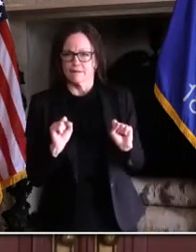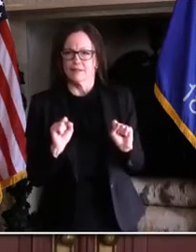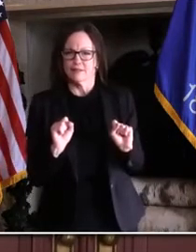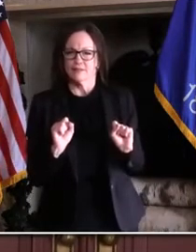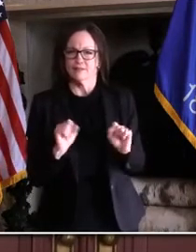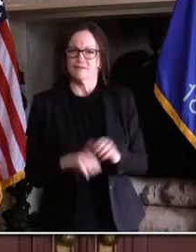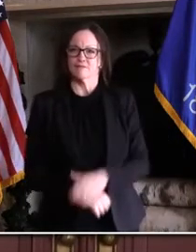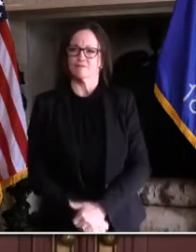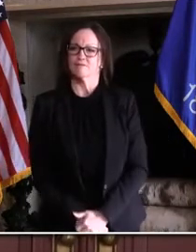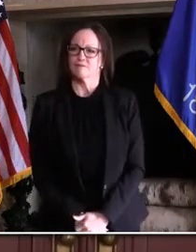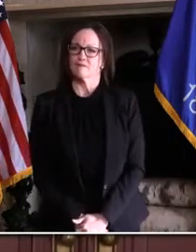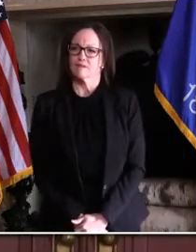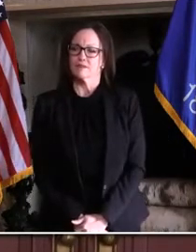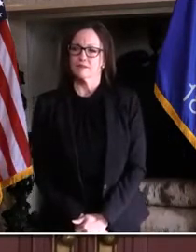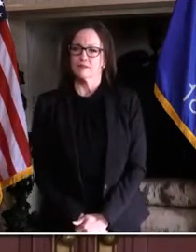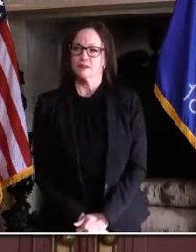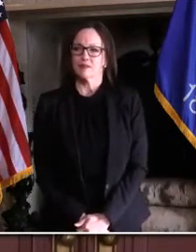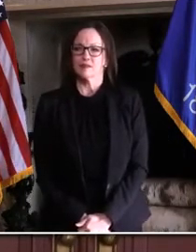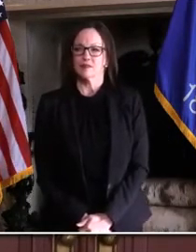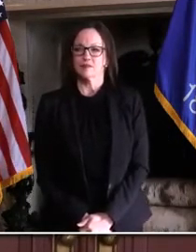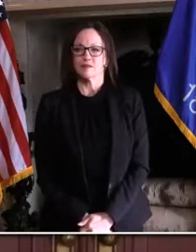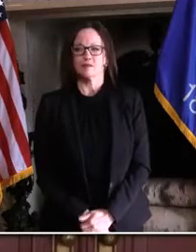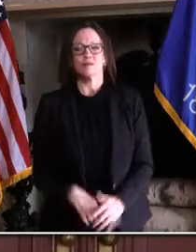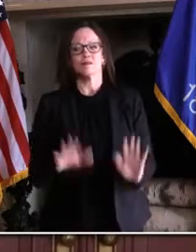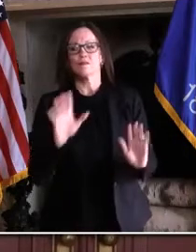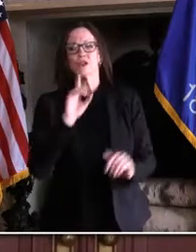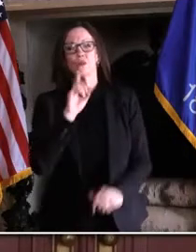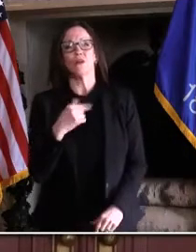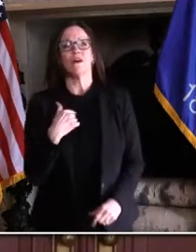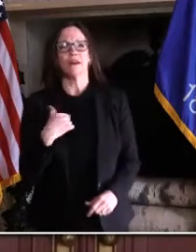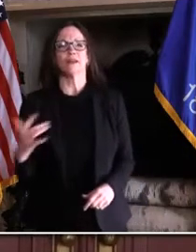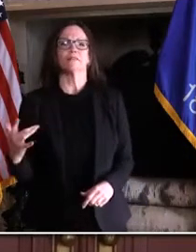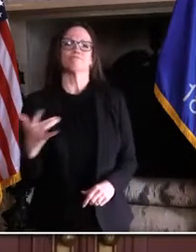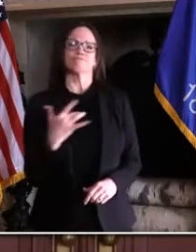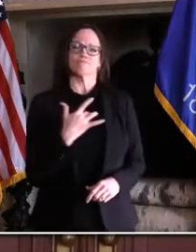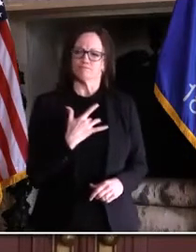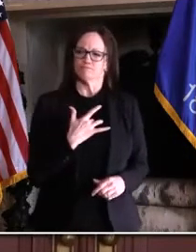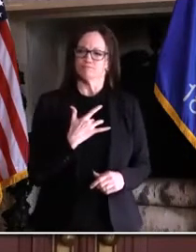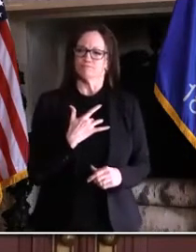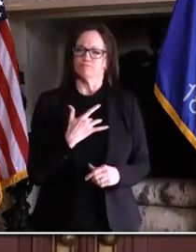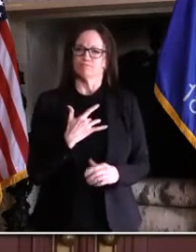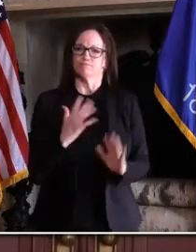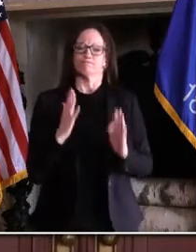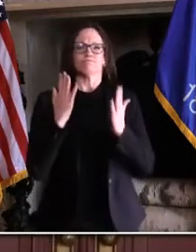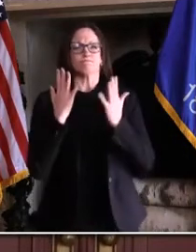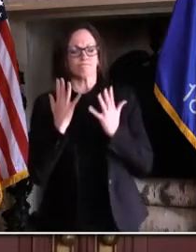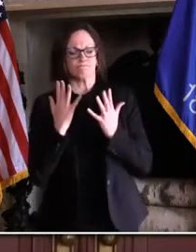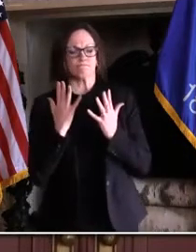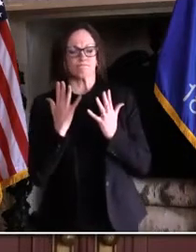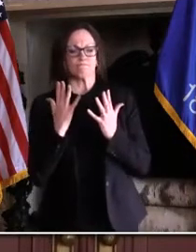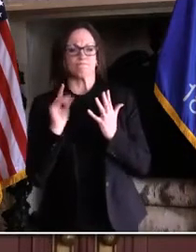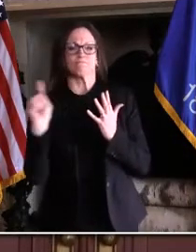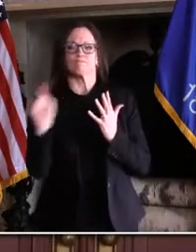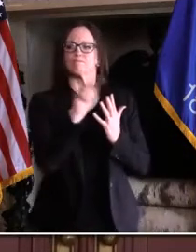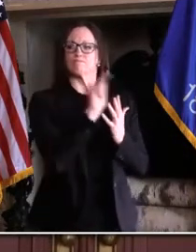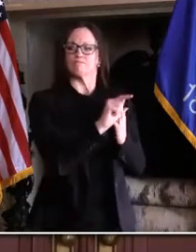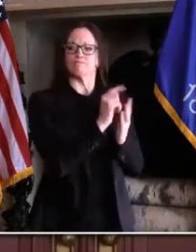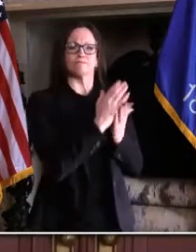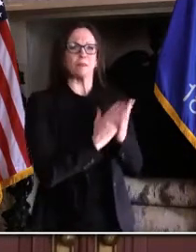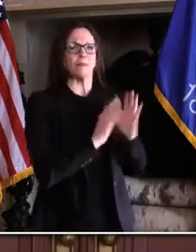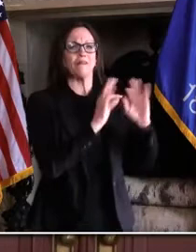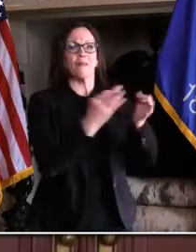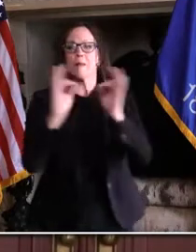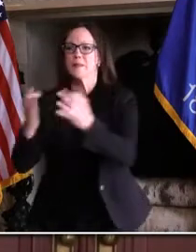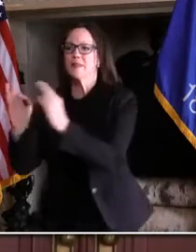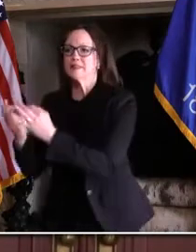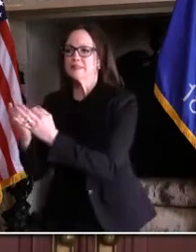who lost someone to this virus. I was struck by the profound statement from a family member of one of the deceased. This